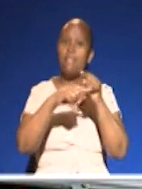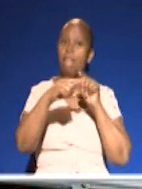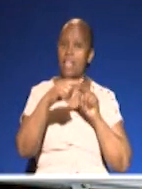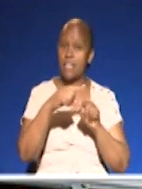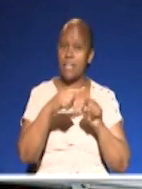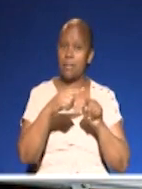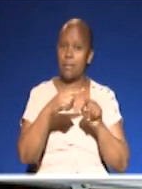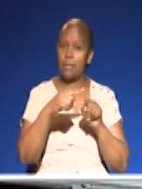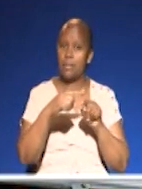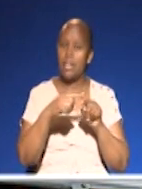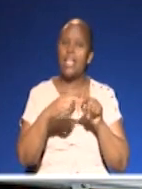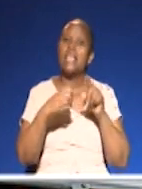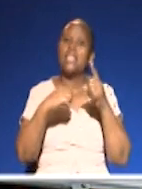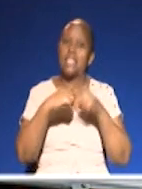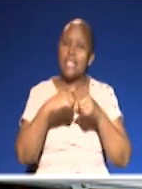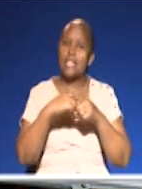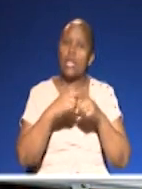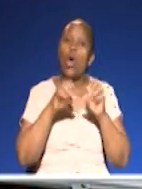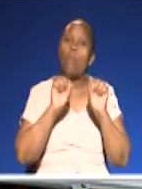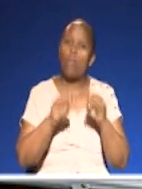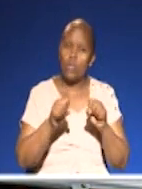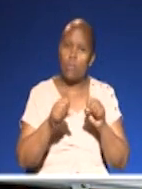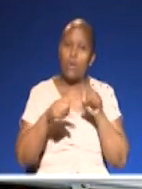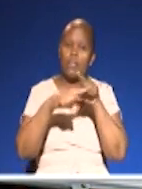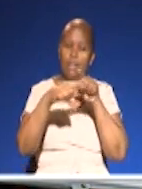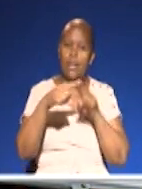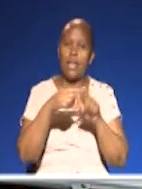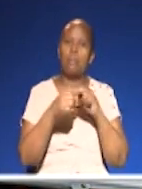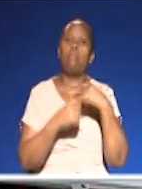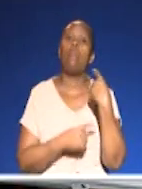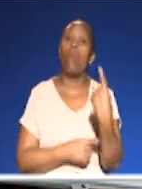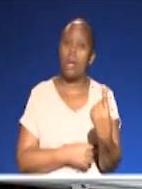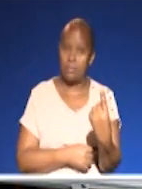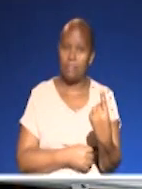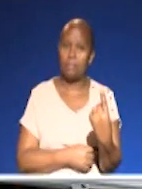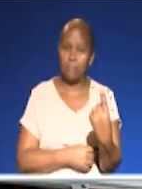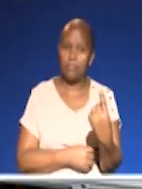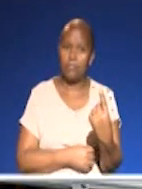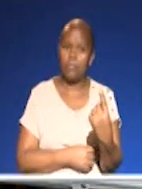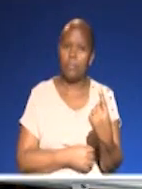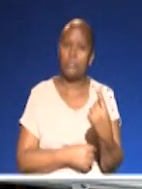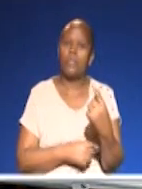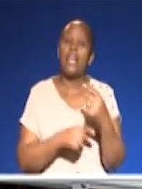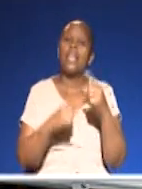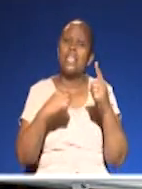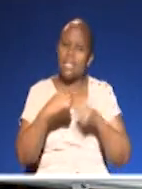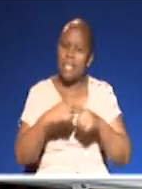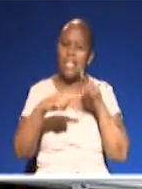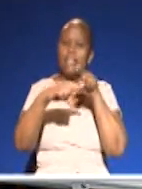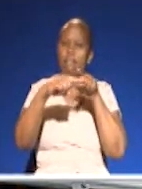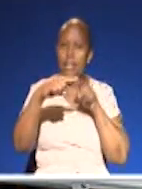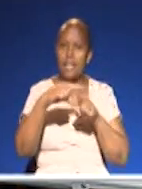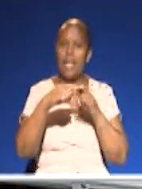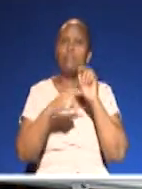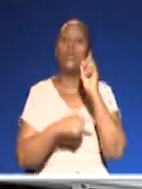divisors. 6 can be divided by 1 to give us 6. 6 can be divided by